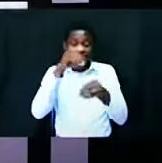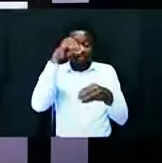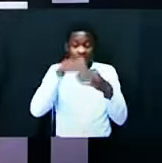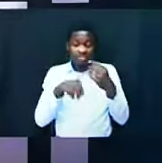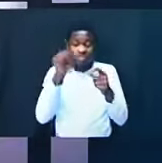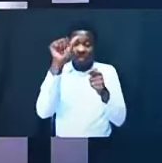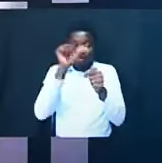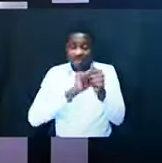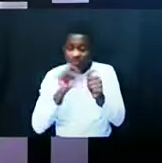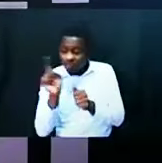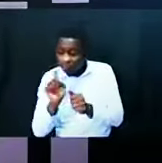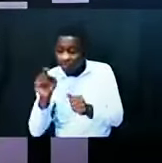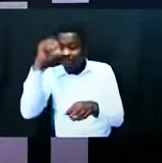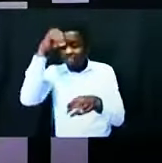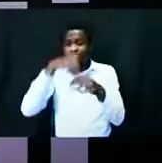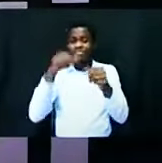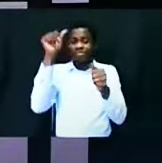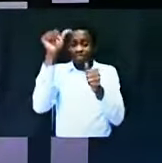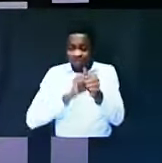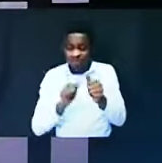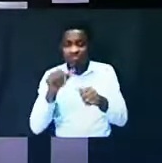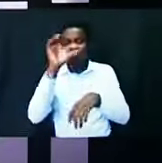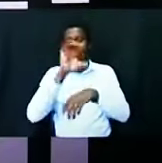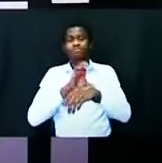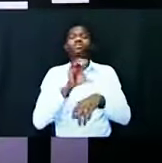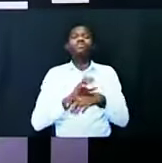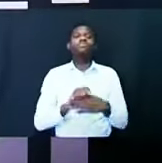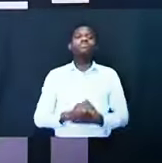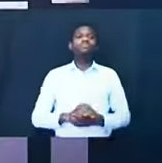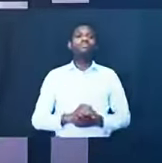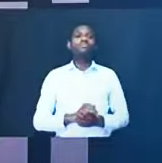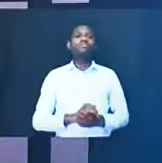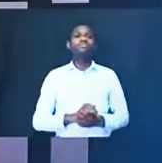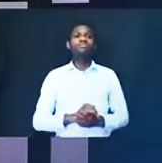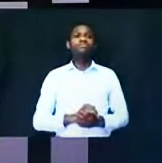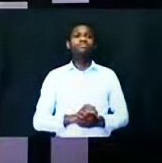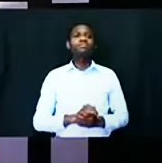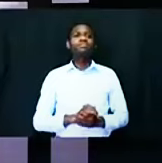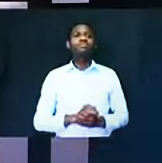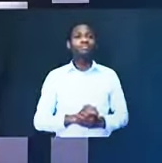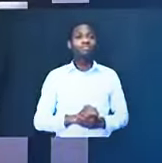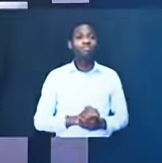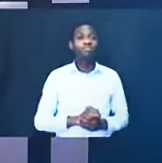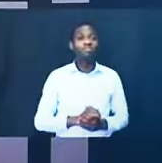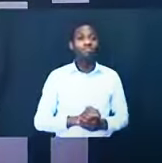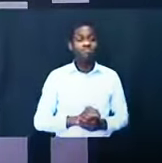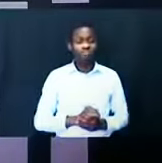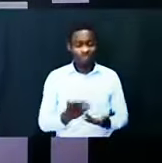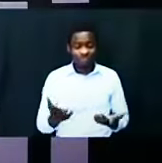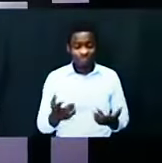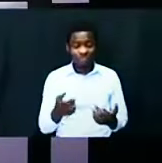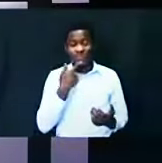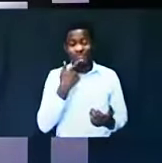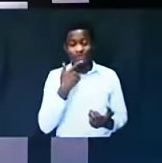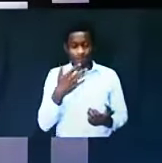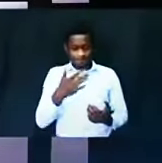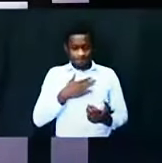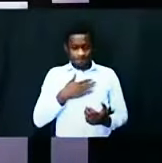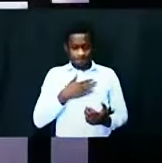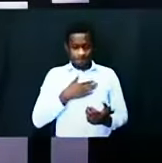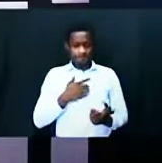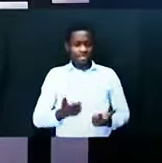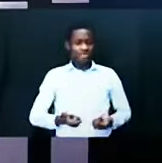mekyerekyere asafonu mu na etie no. This is a great man. He says that my lifestyle. No, say mabrabo.